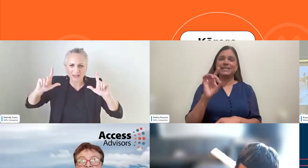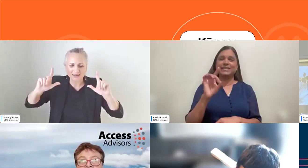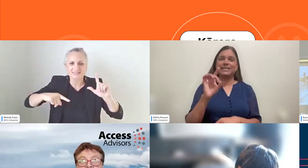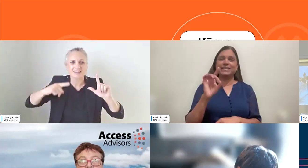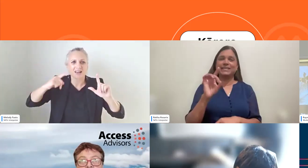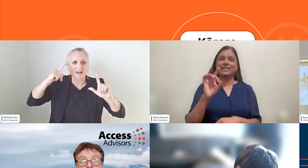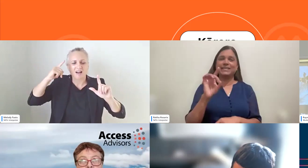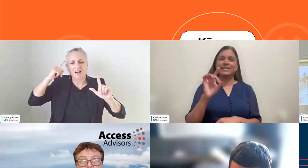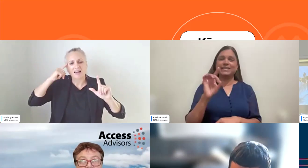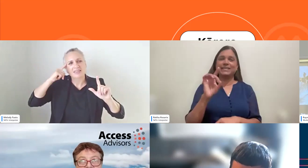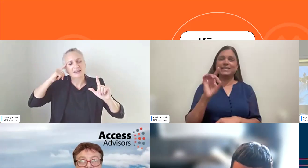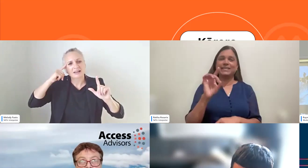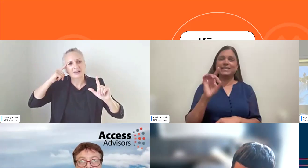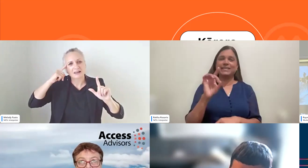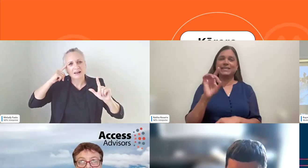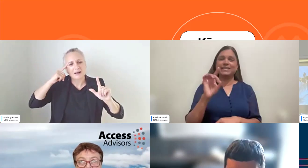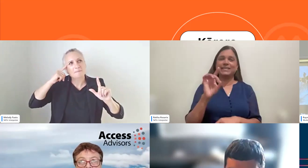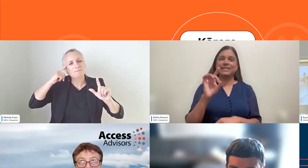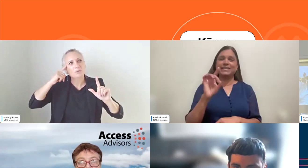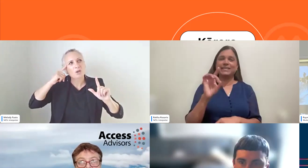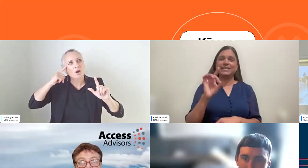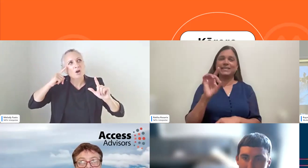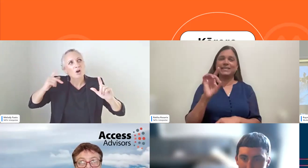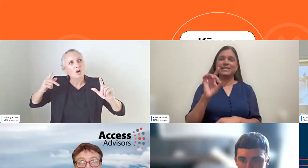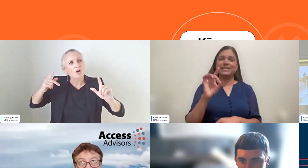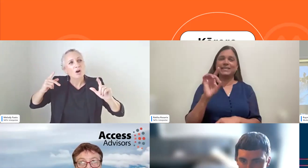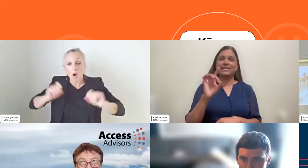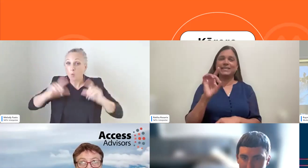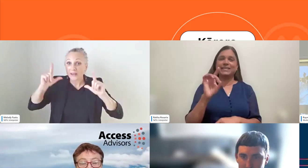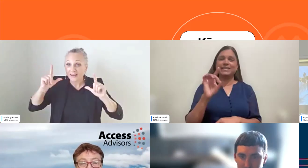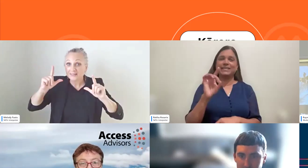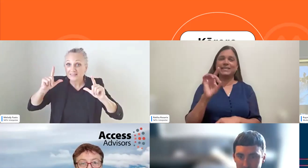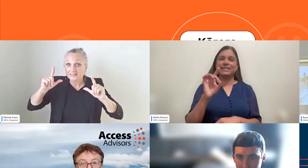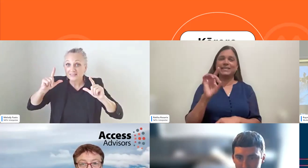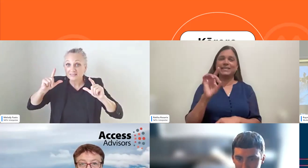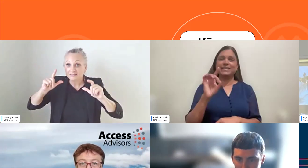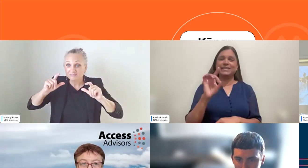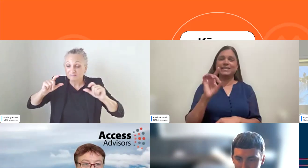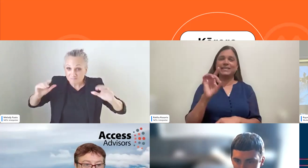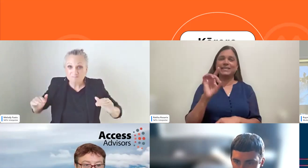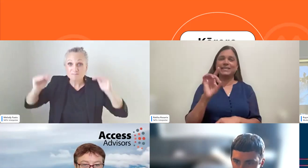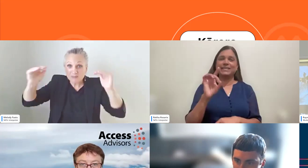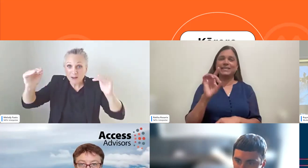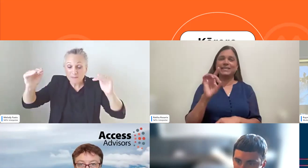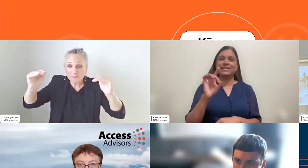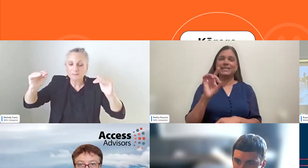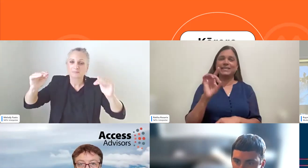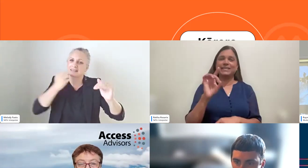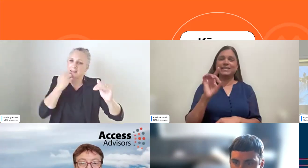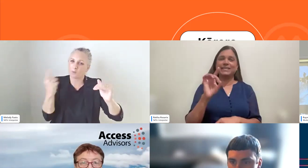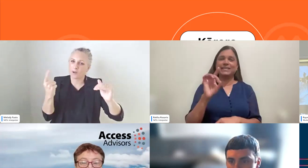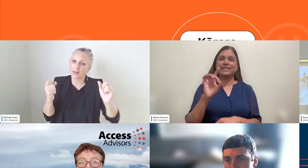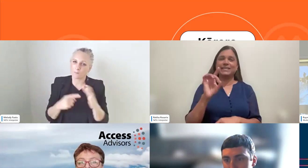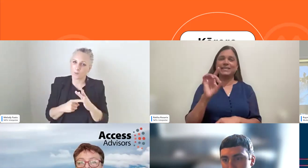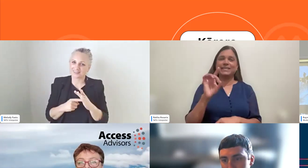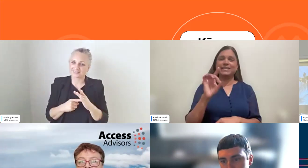point, raising the awareness is one of the first things that we can do. And so I'm really thrilled to be here. So thank you for